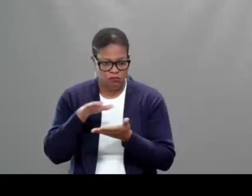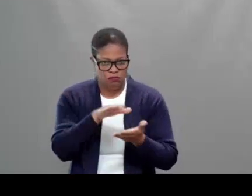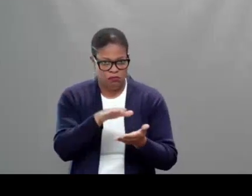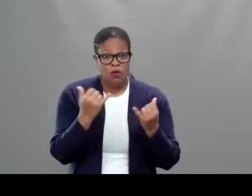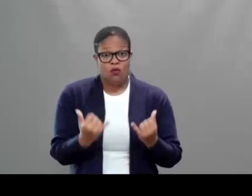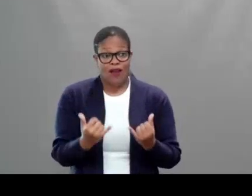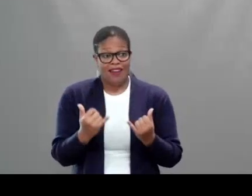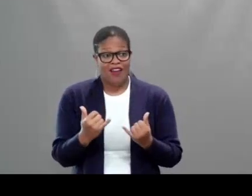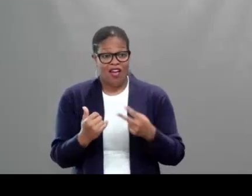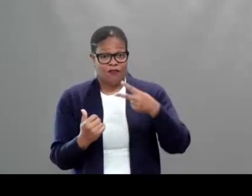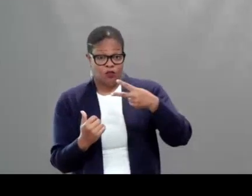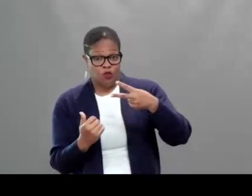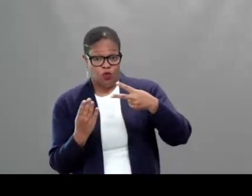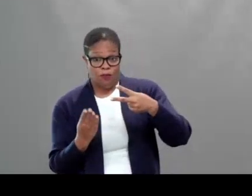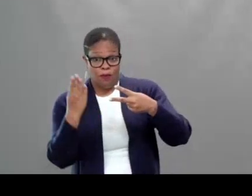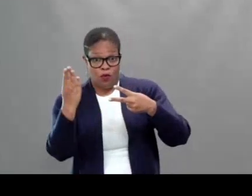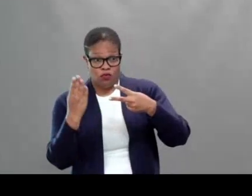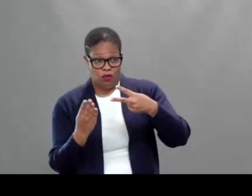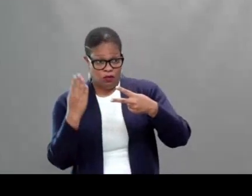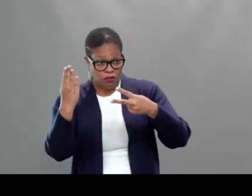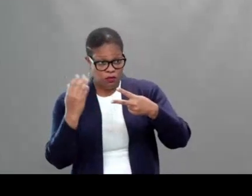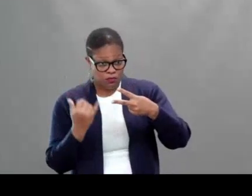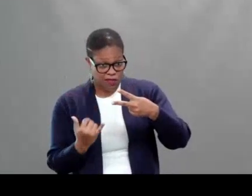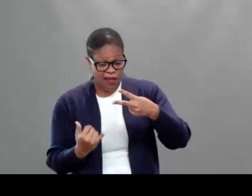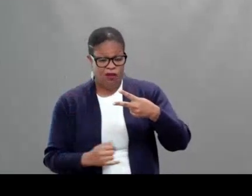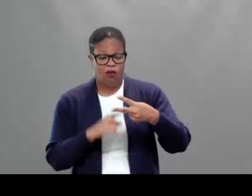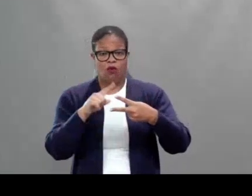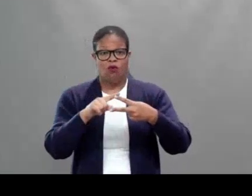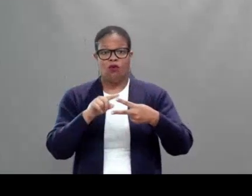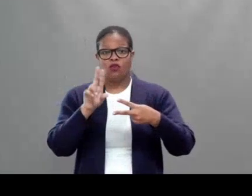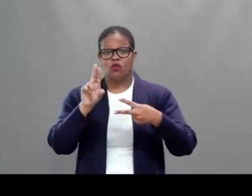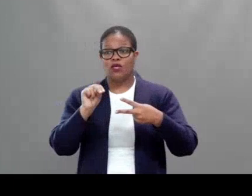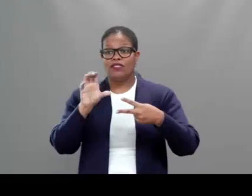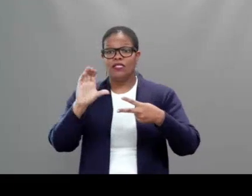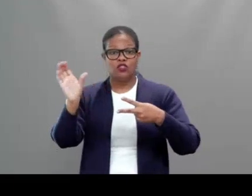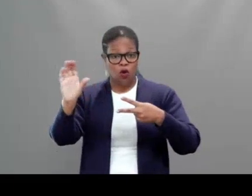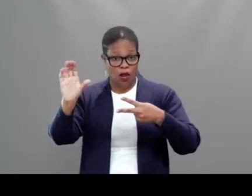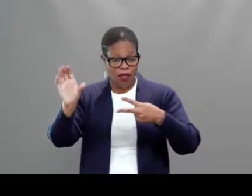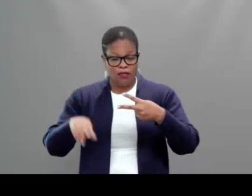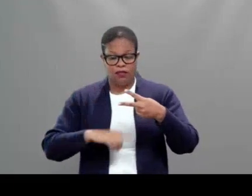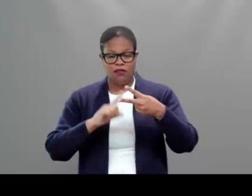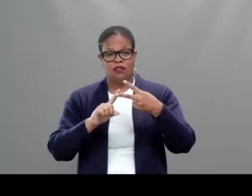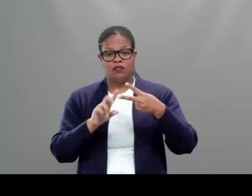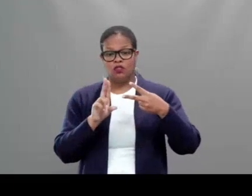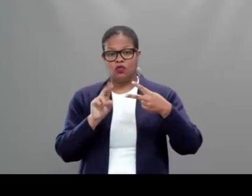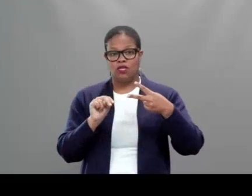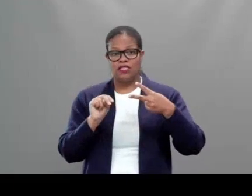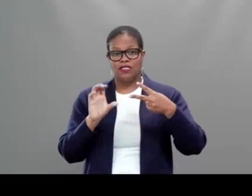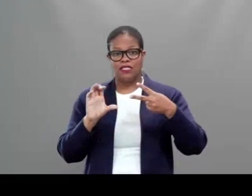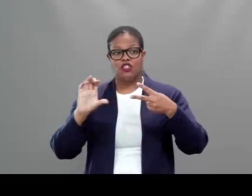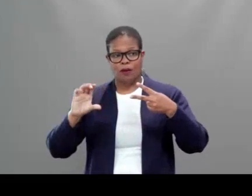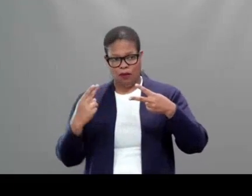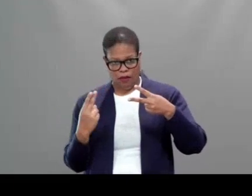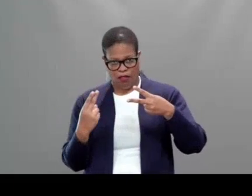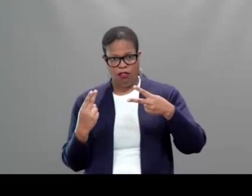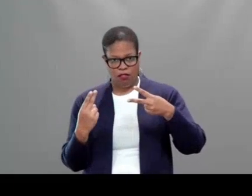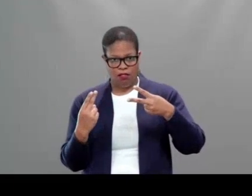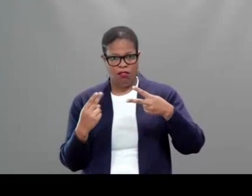Right now, there's two proposals on the table. One is UNC Charlotte and one is UNC Chapel